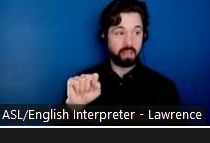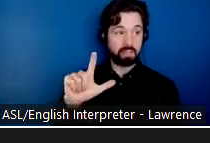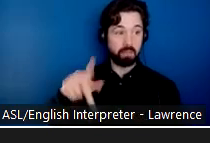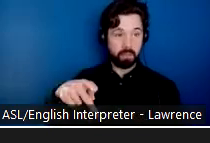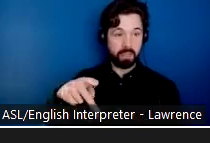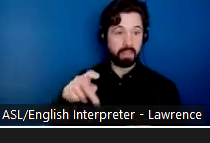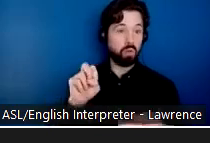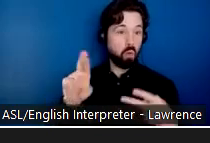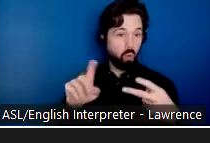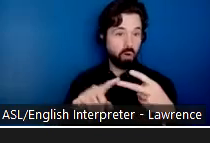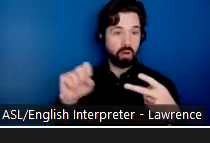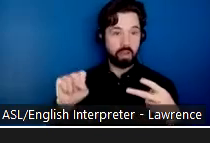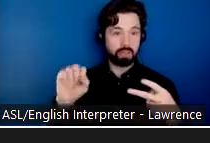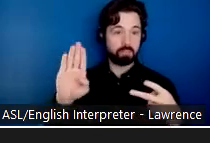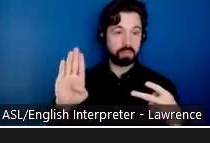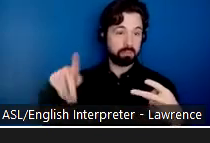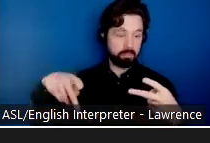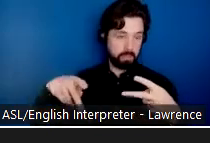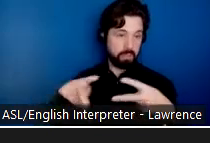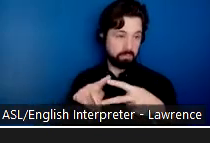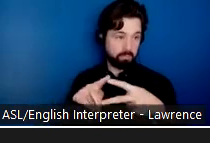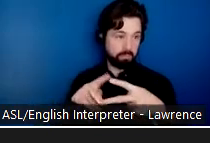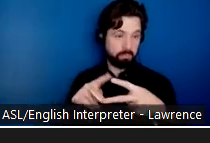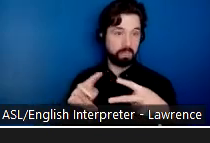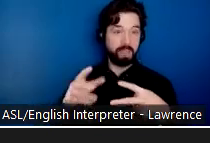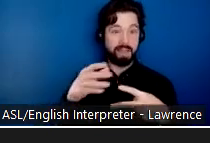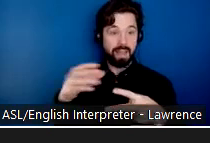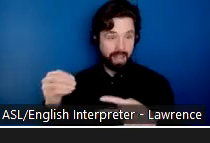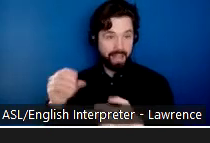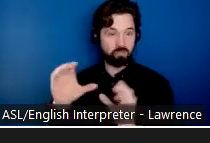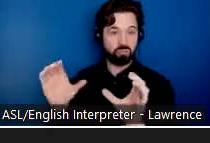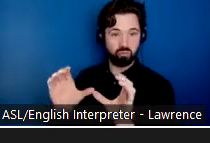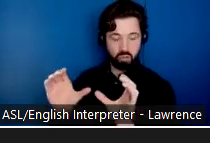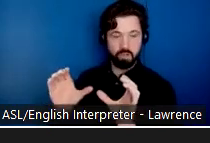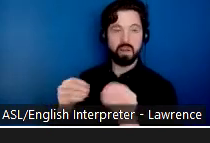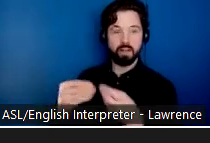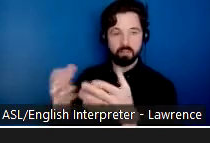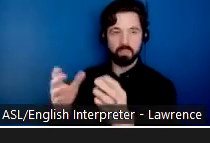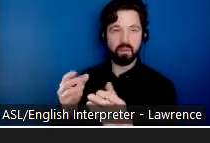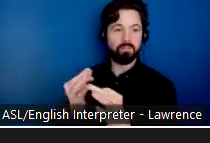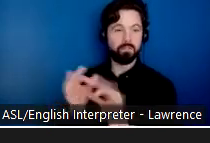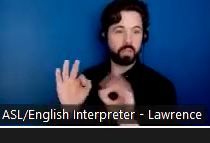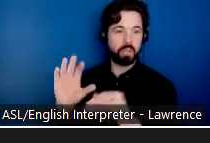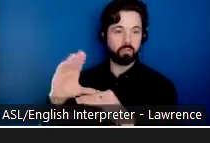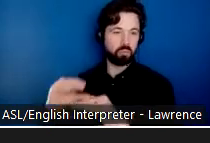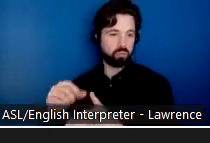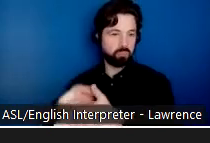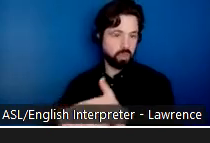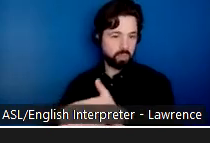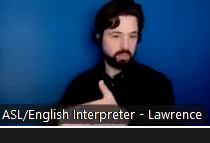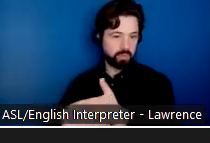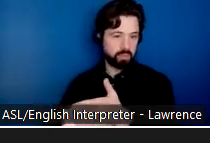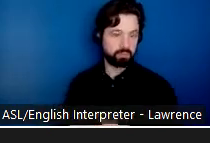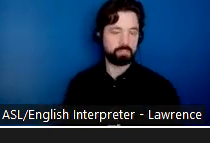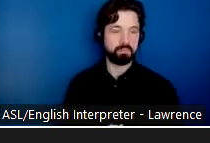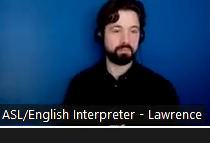School Breakfast Program, and they are certified for free or reduced price meals. I'll reiterate it by